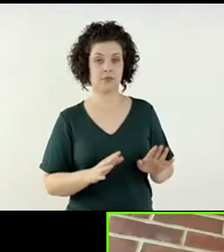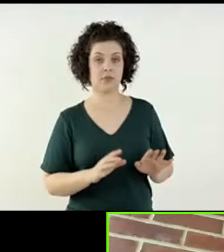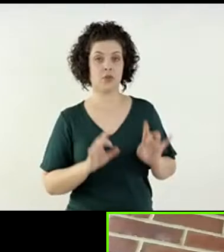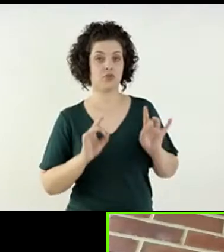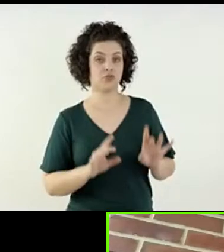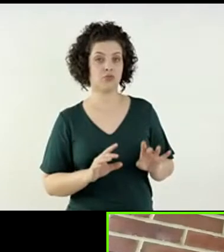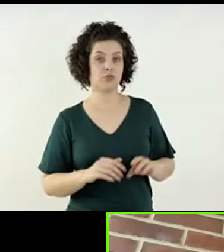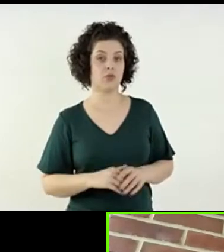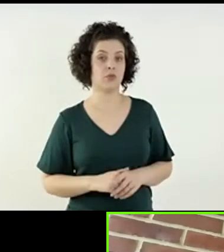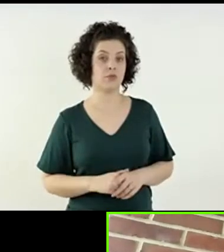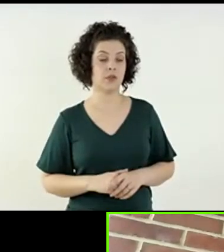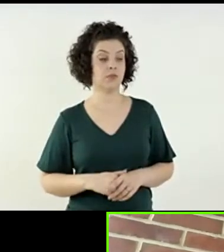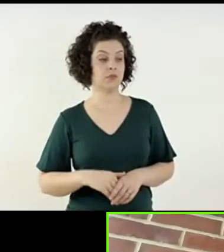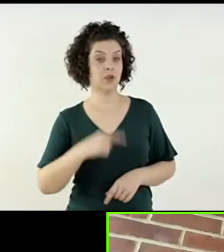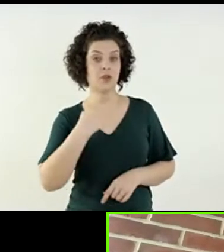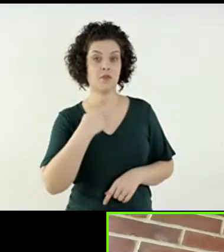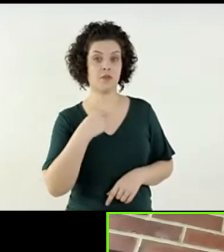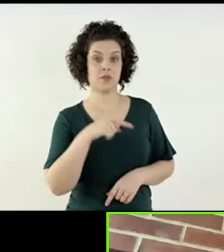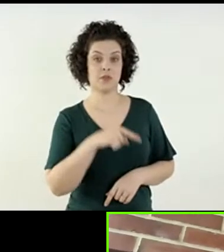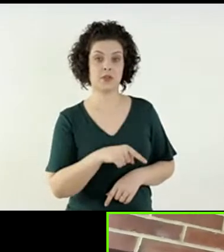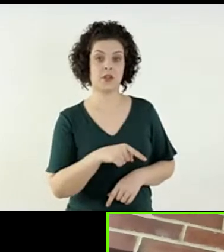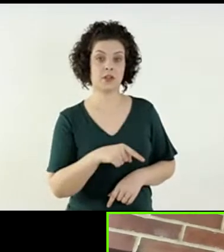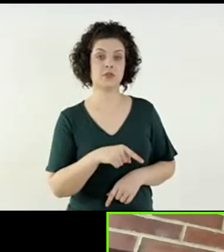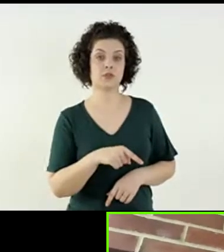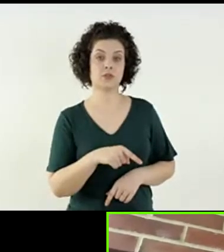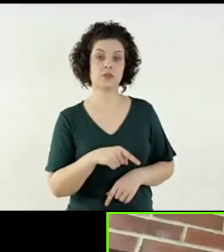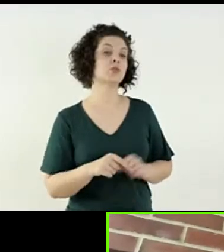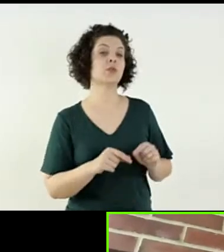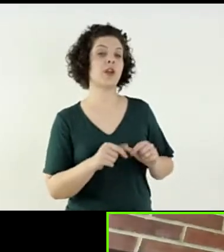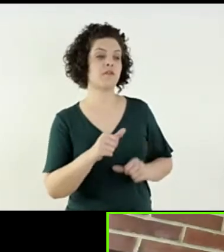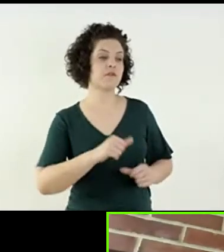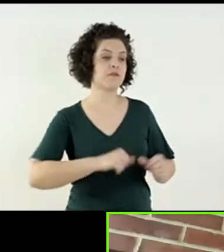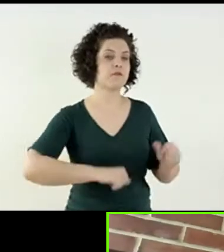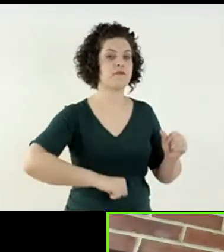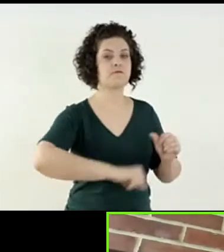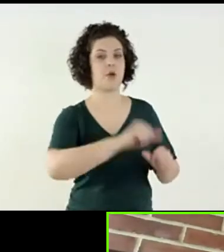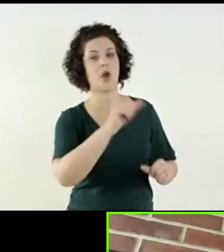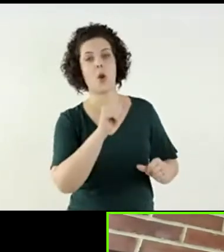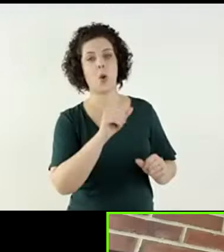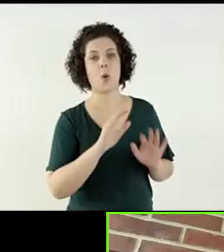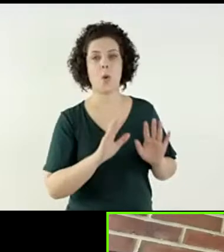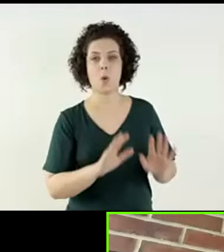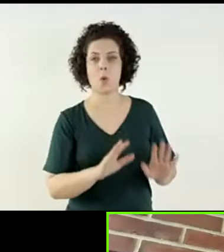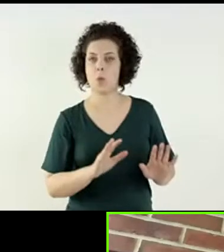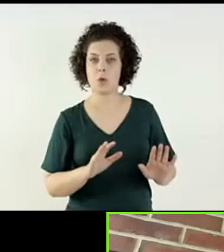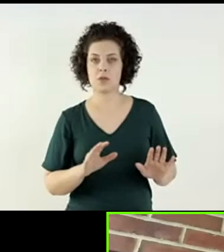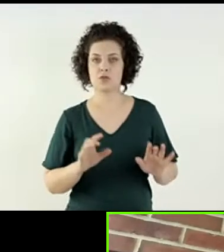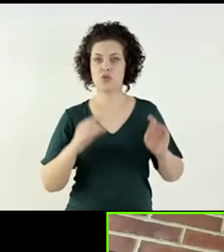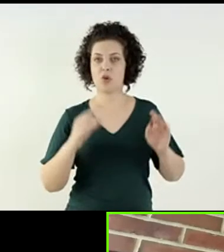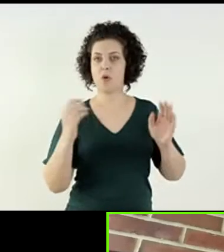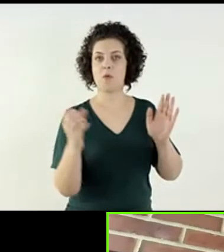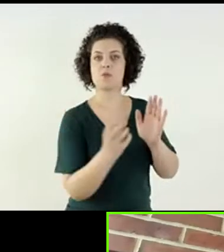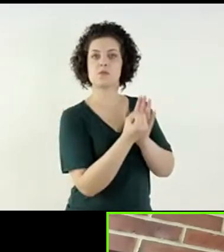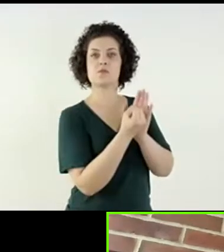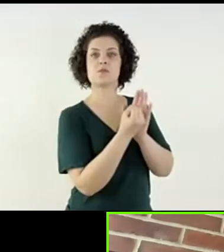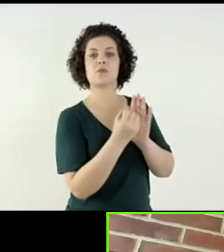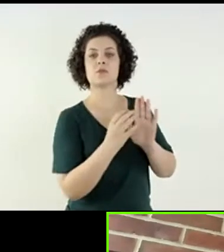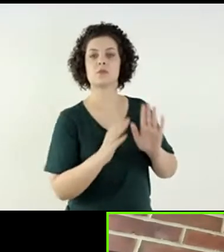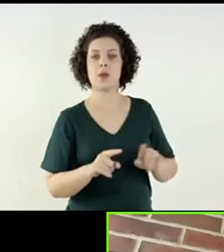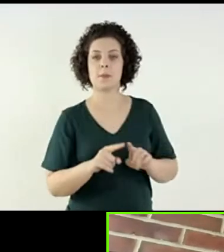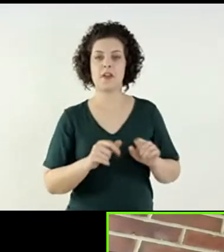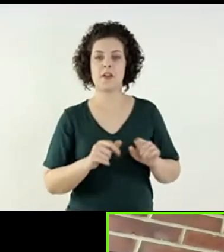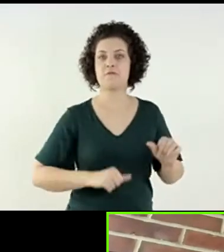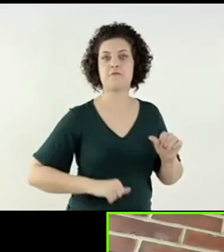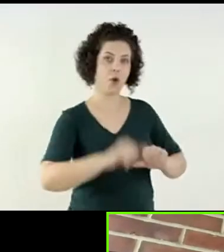overturn, not symbolically, you know, but quite concretely overturn the social order, and a belief that